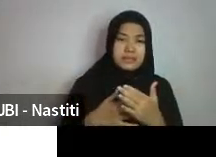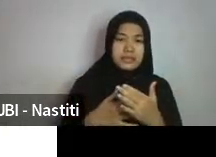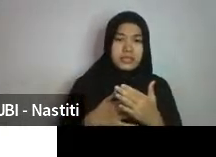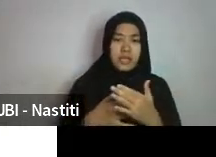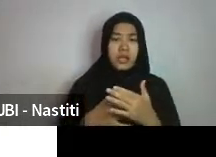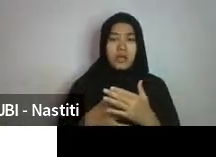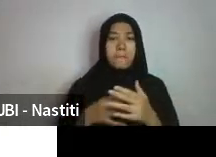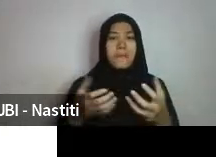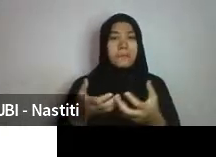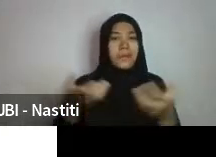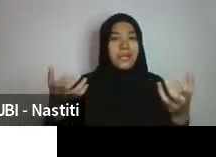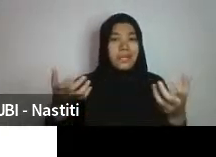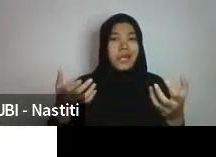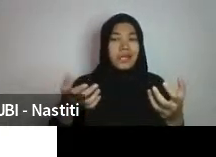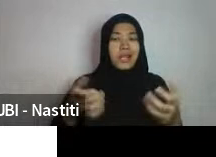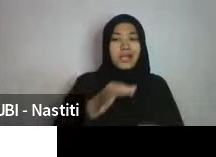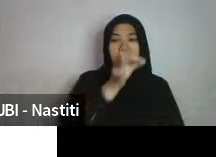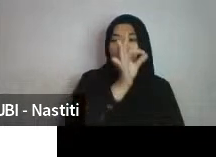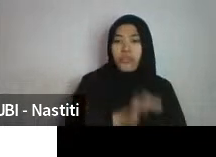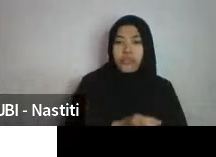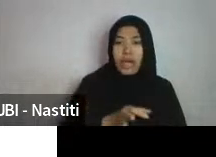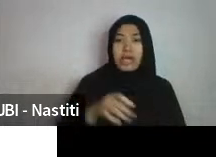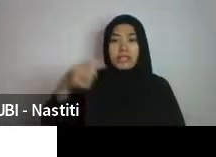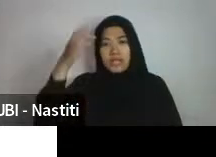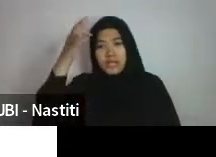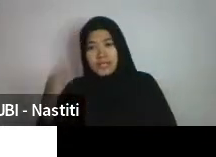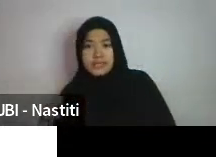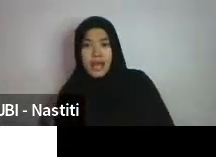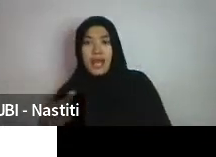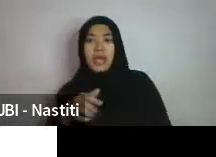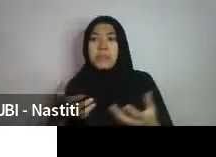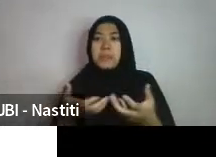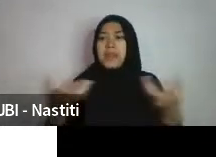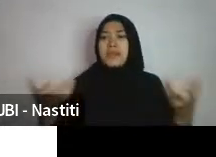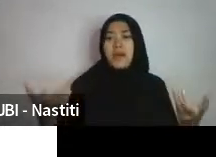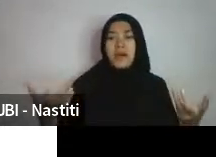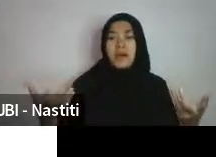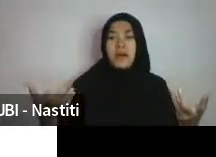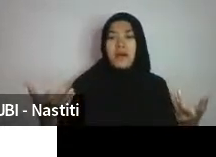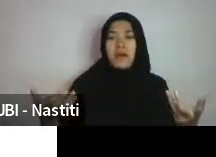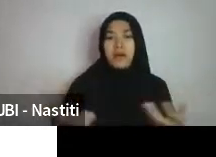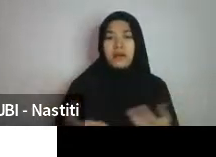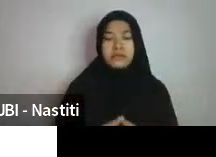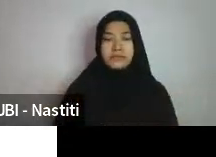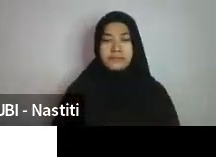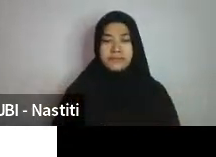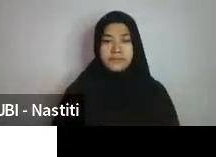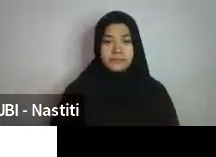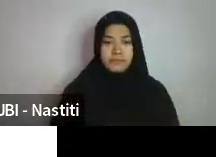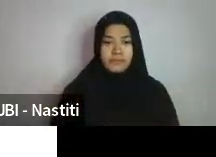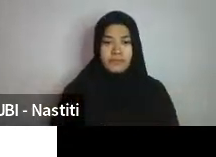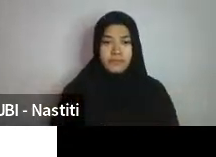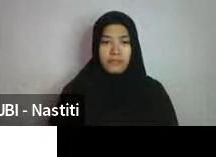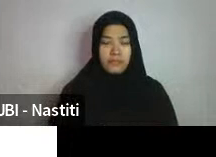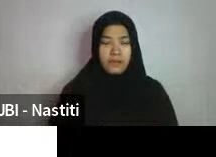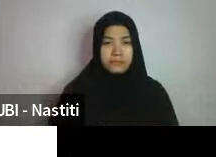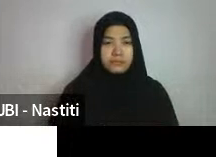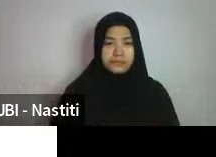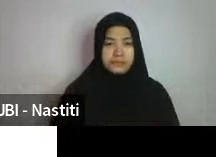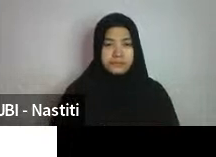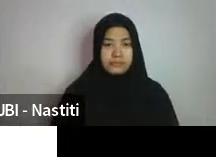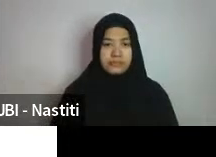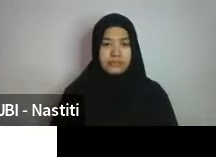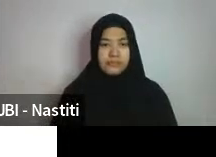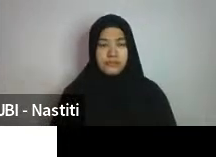and there's a tendency to underuse public mental health services. So it's really